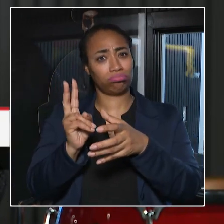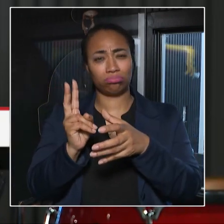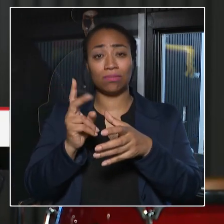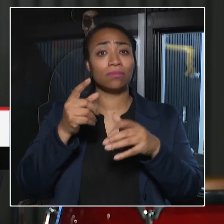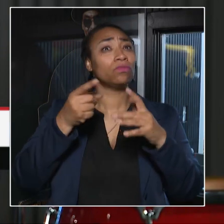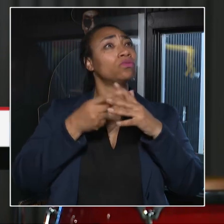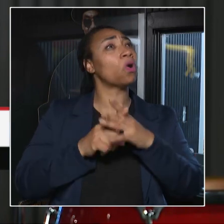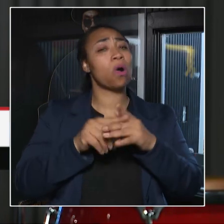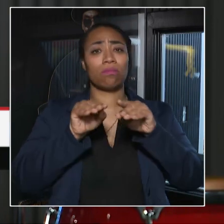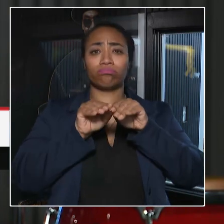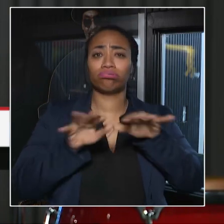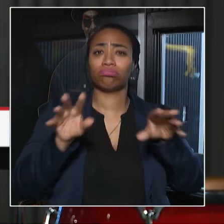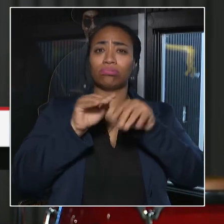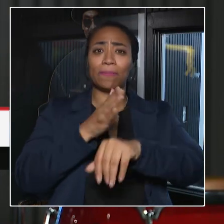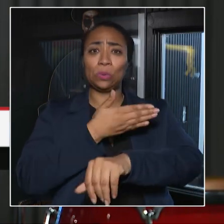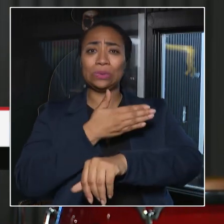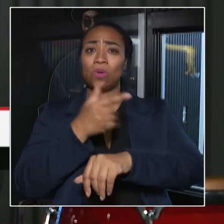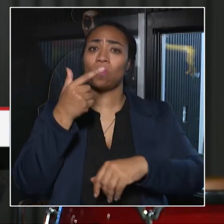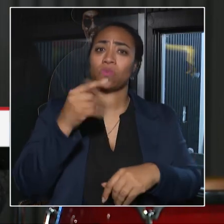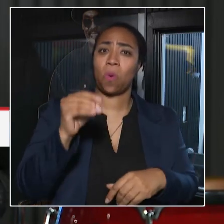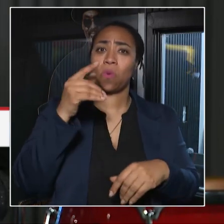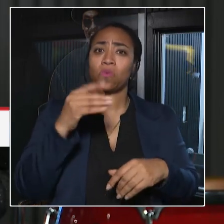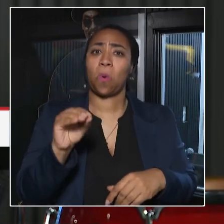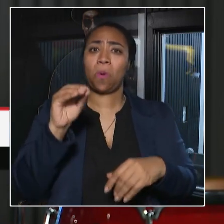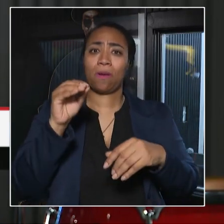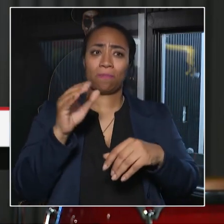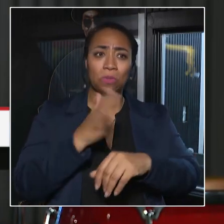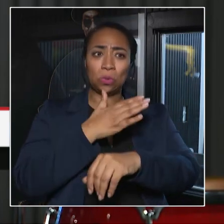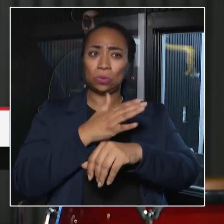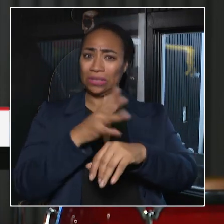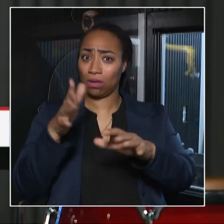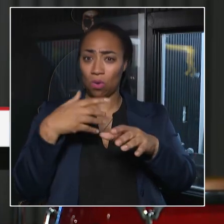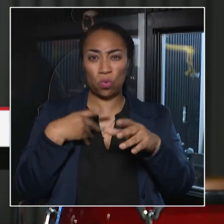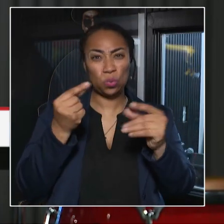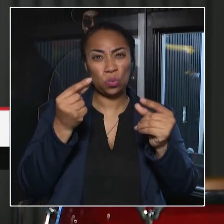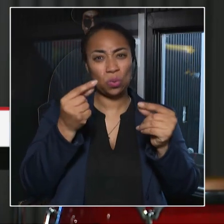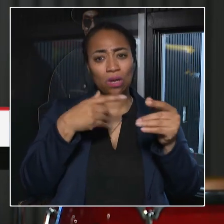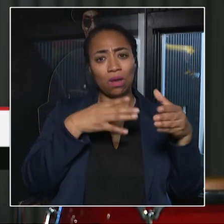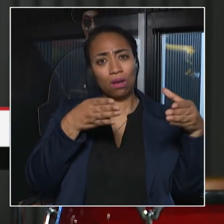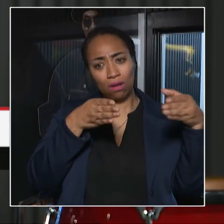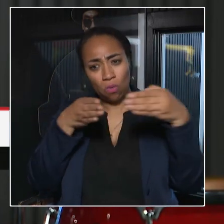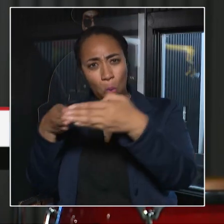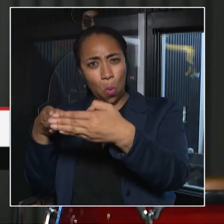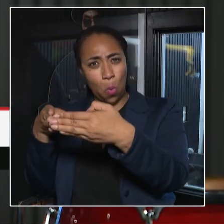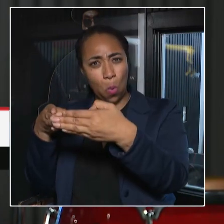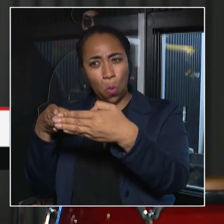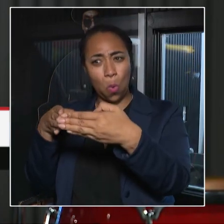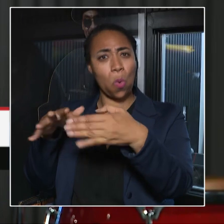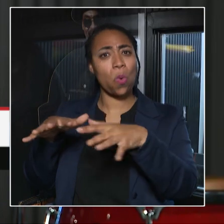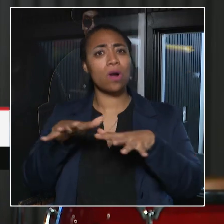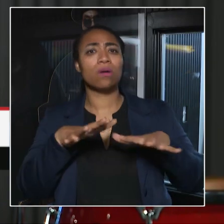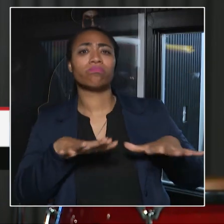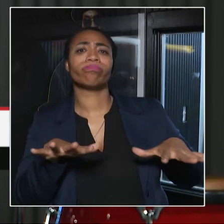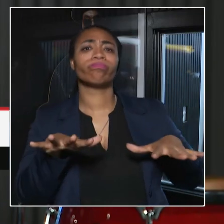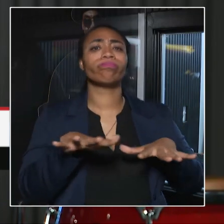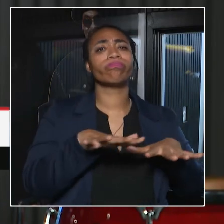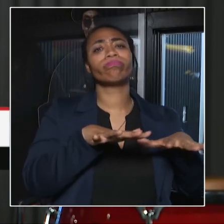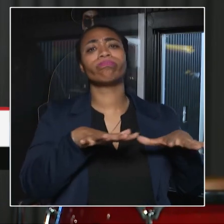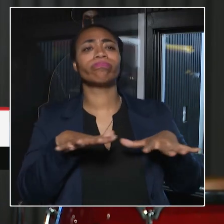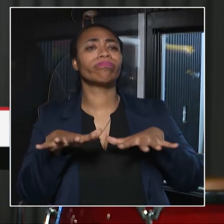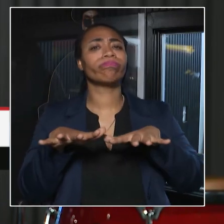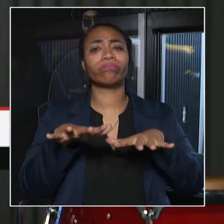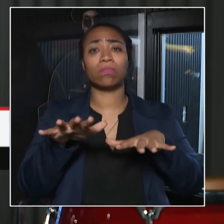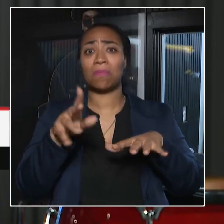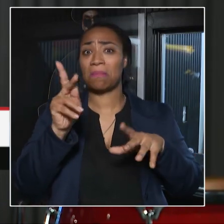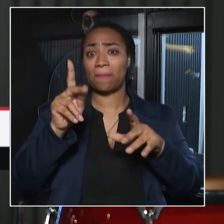important corner in Washington, D.C. A movement was started called Don't Mute D.C. that was more